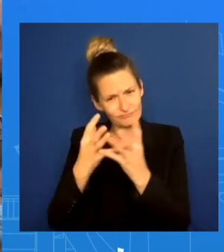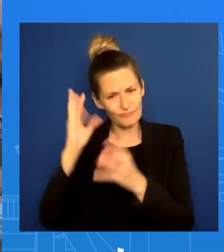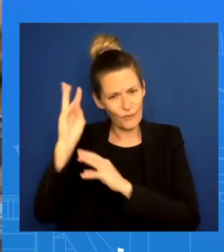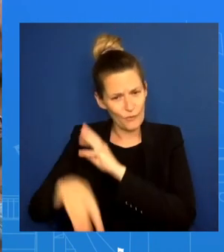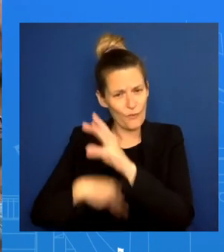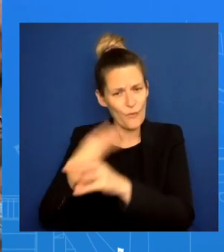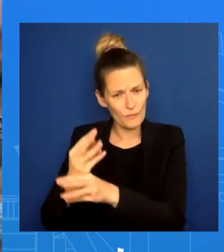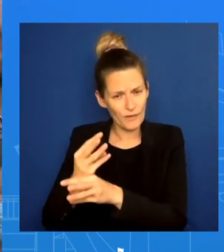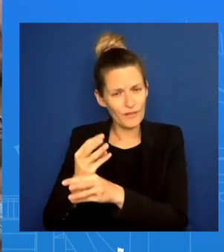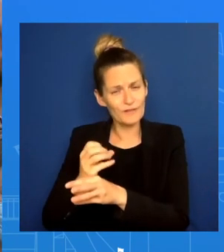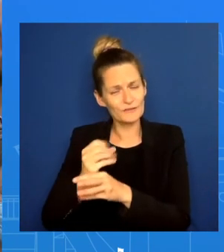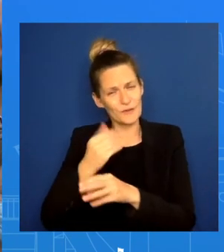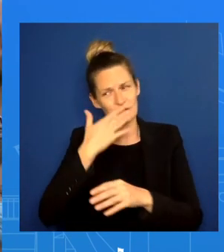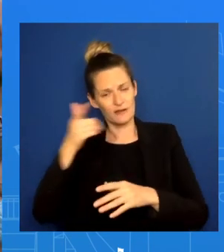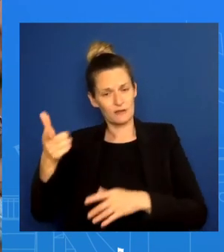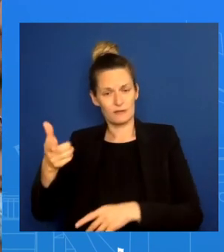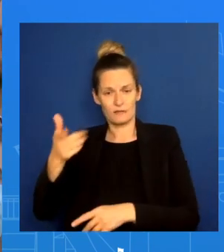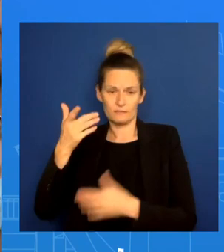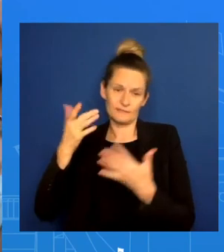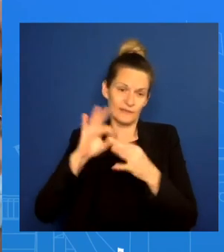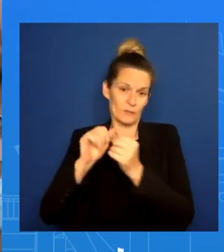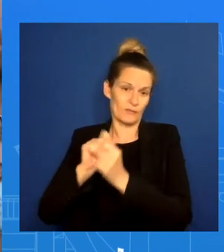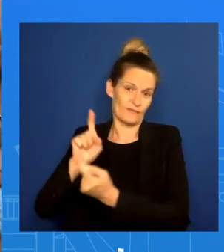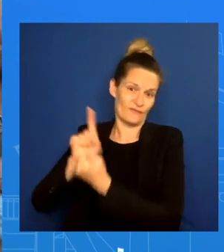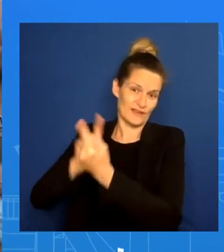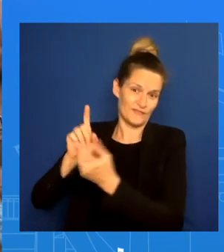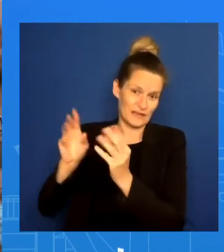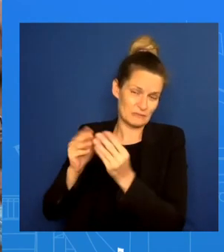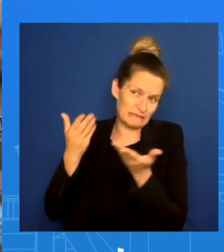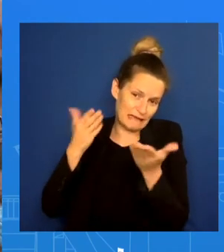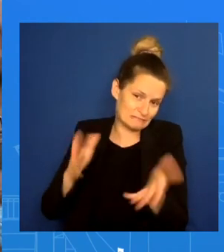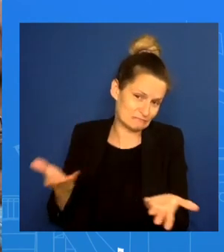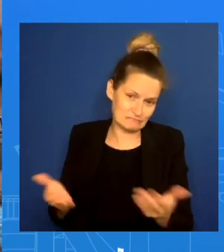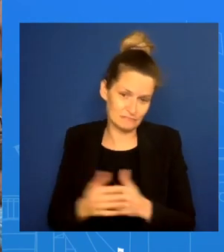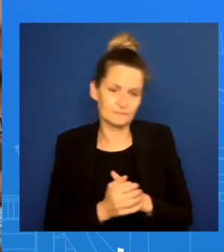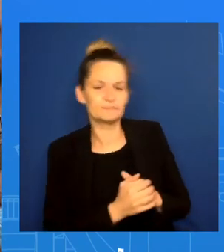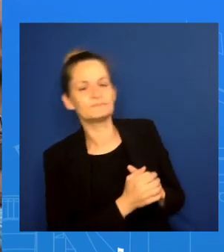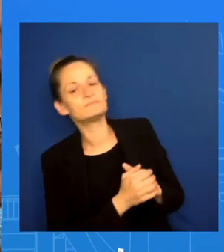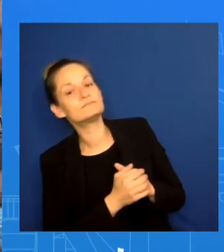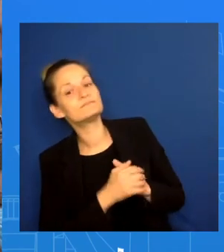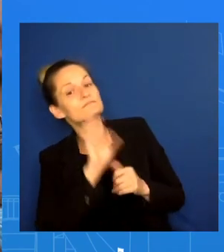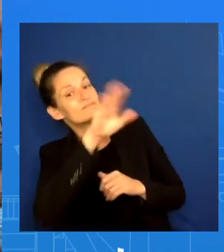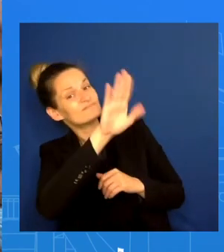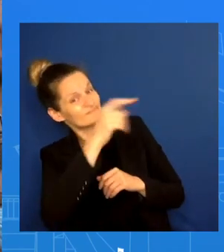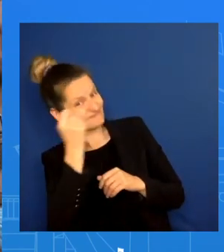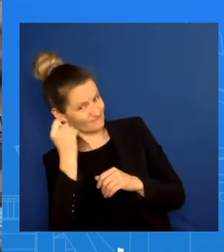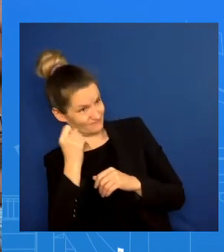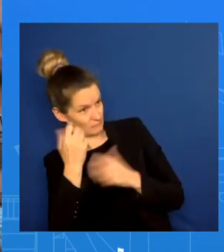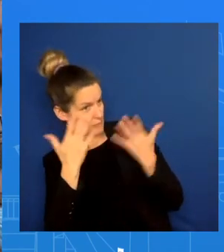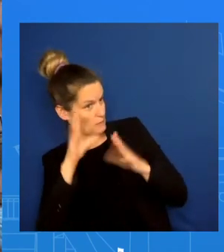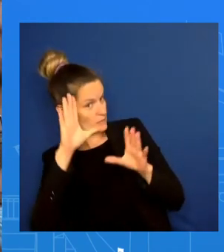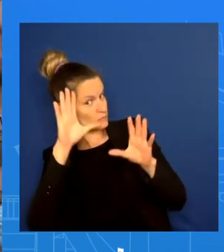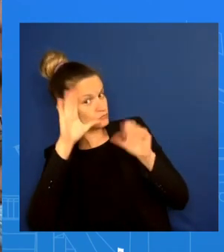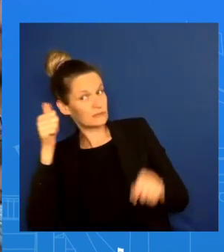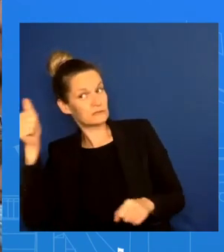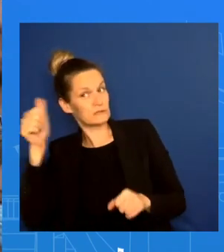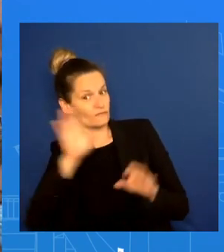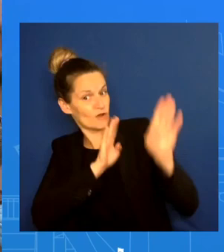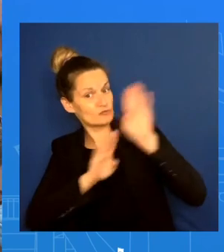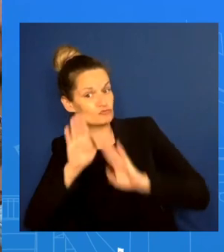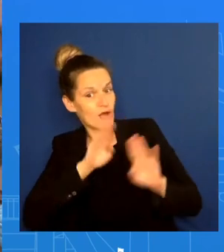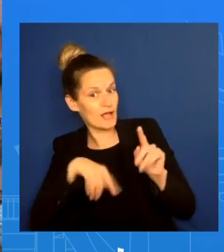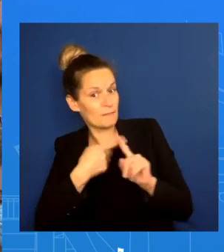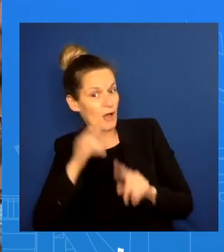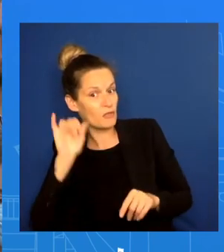about that this, as you say, is so consequential, so many issues, they're so big. That frustration maybe, about what? That he is not getting to see